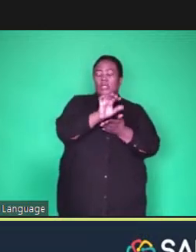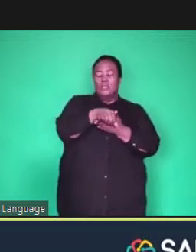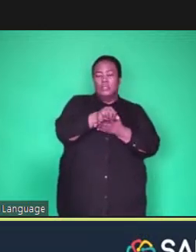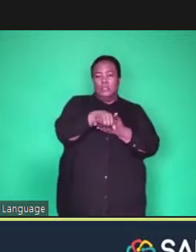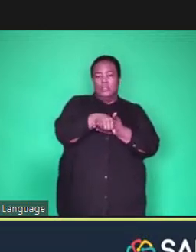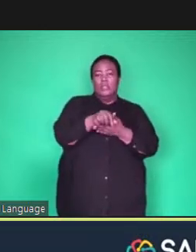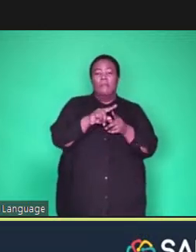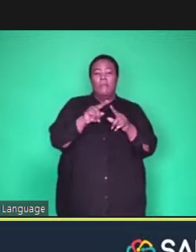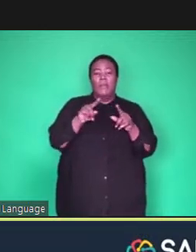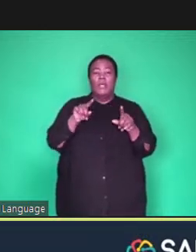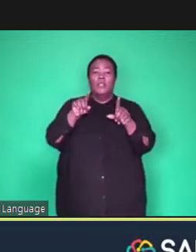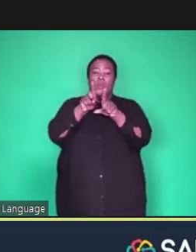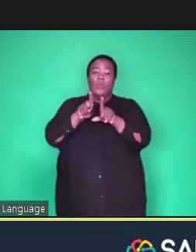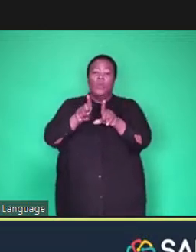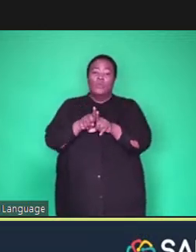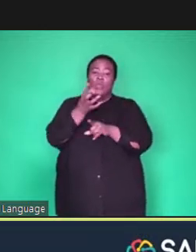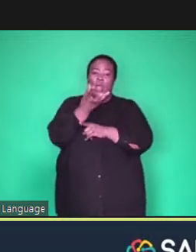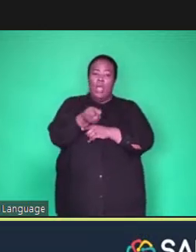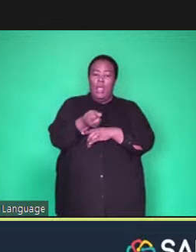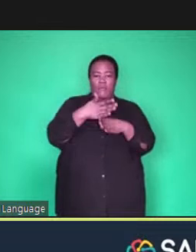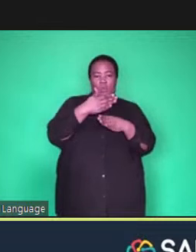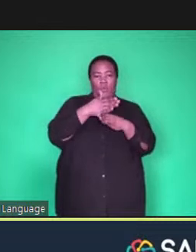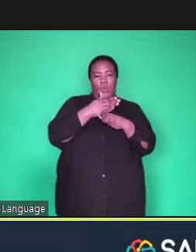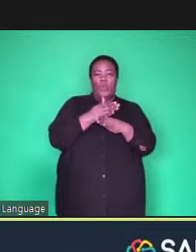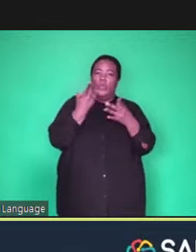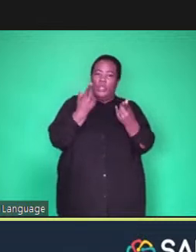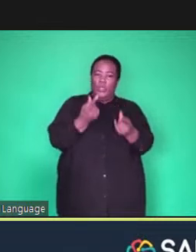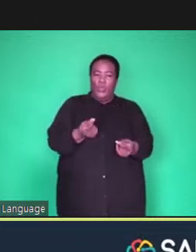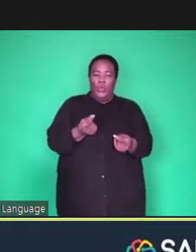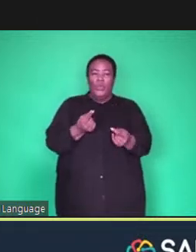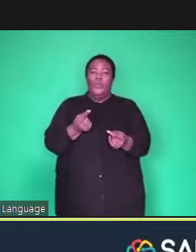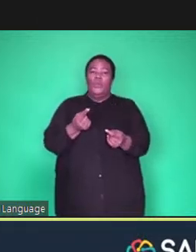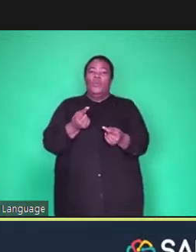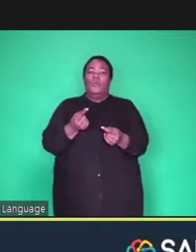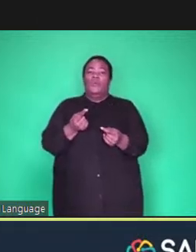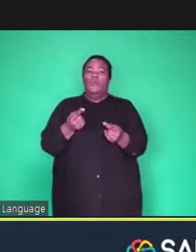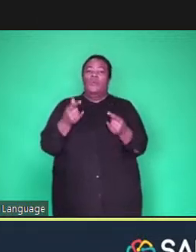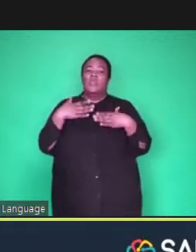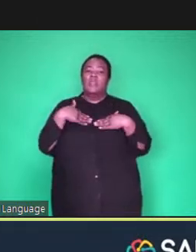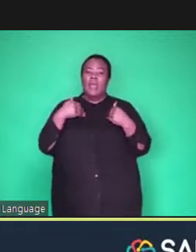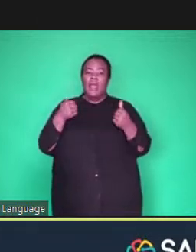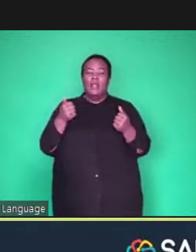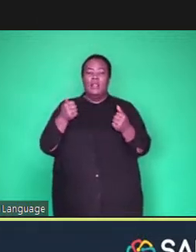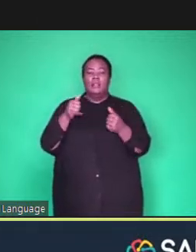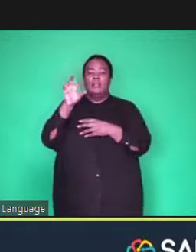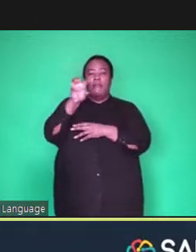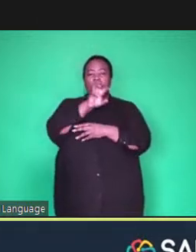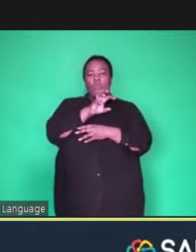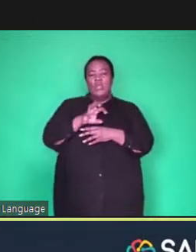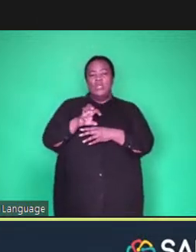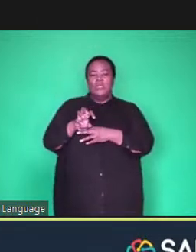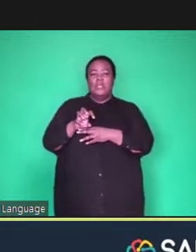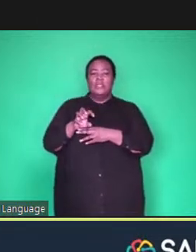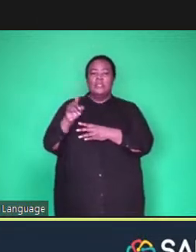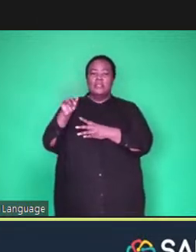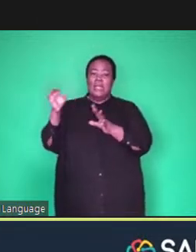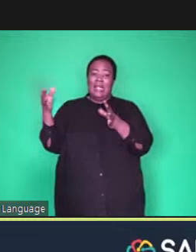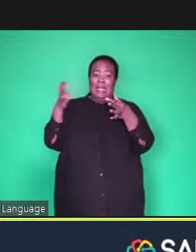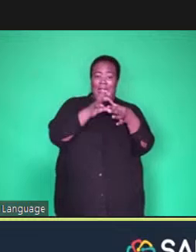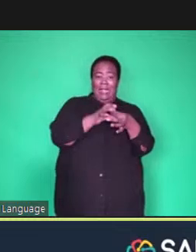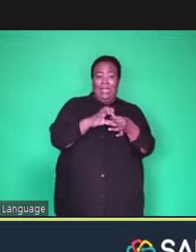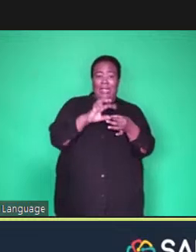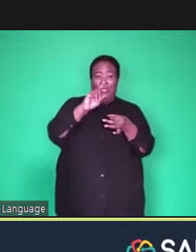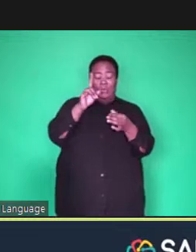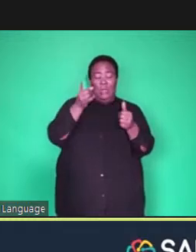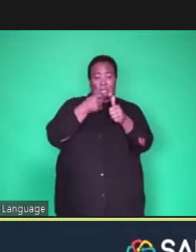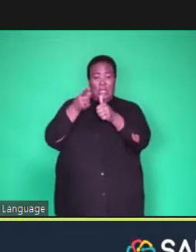There's work we did earlier with Agincourt Health and Demographic Surveillance System, linking that in comparison to the census. I'd